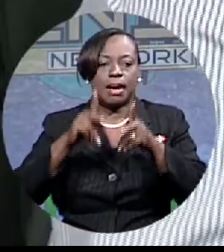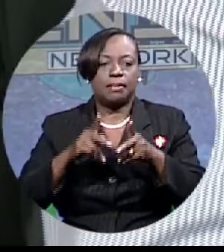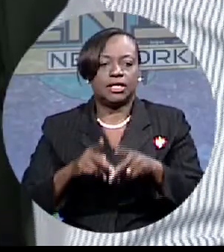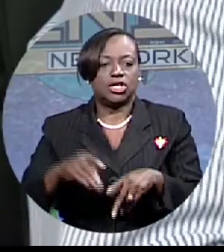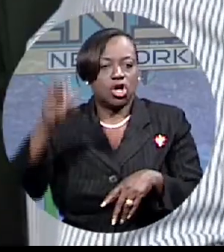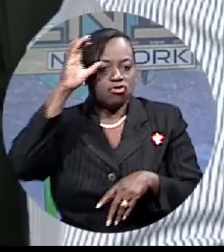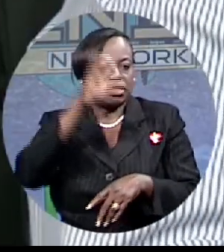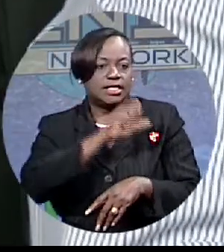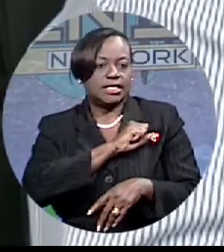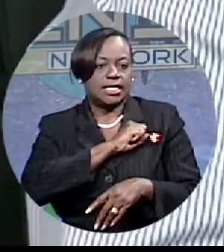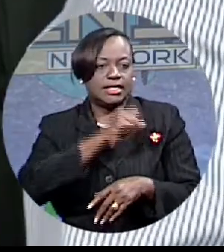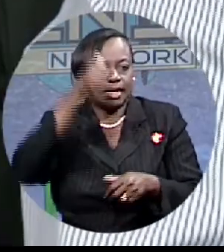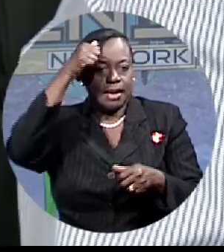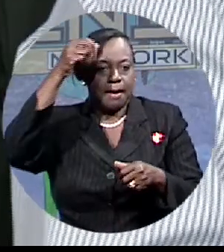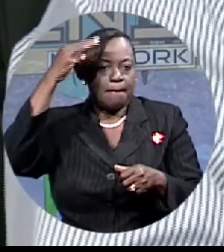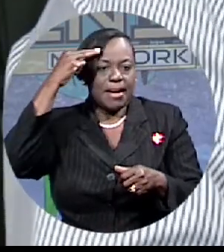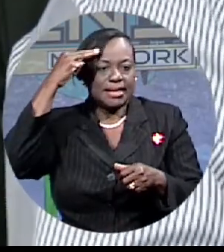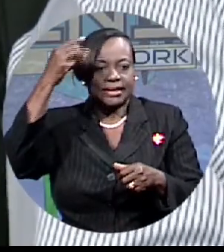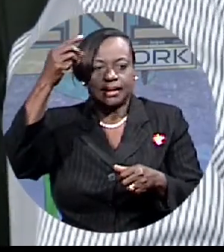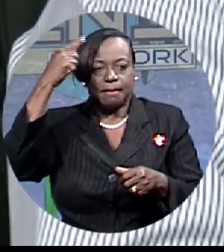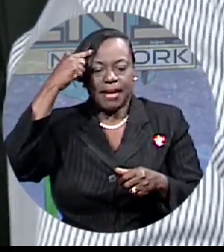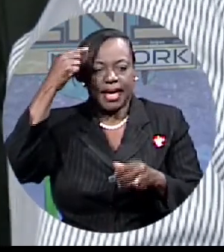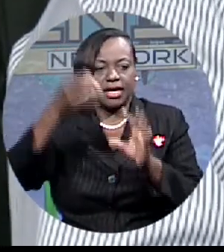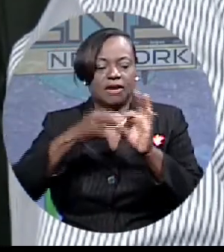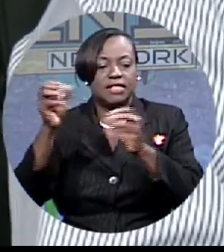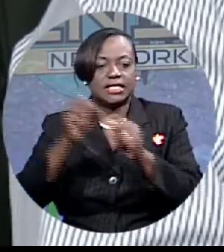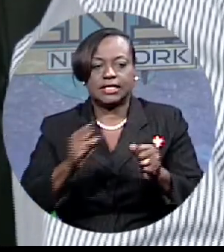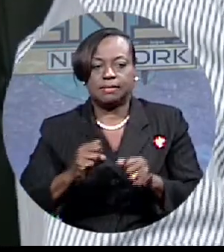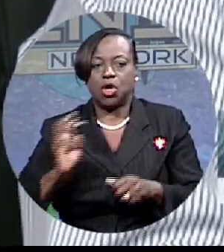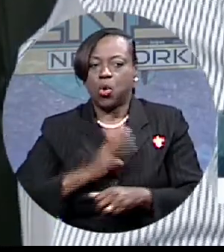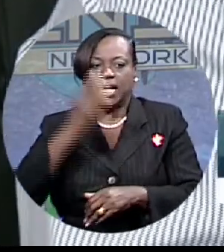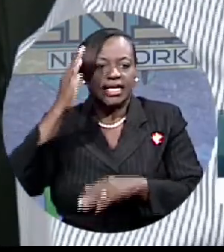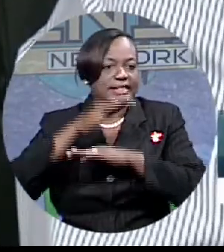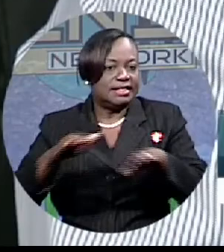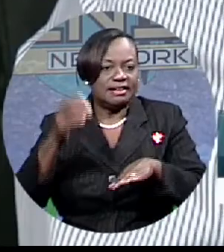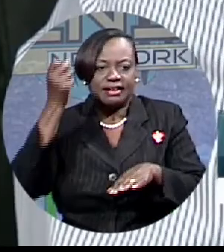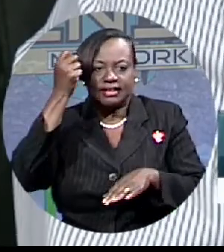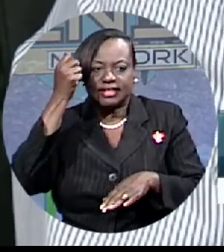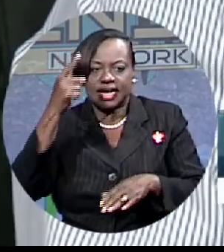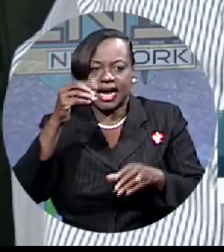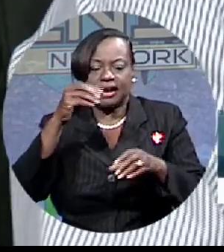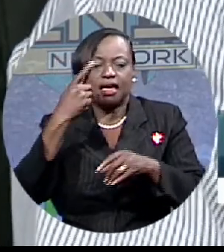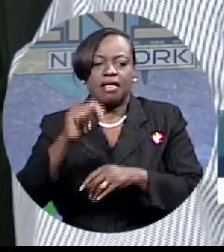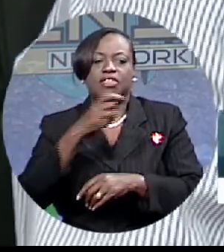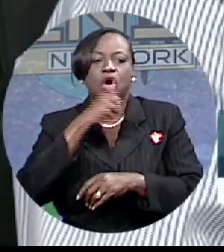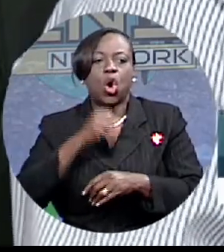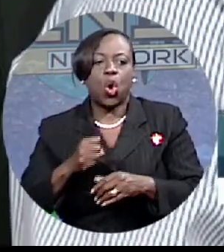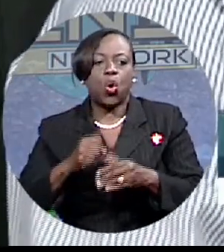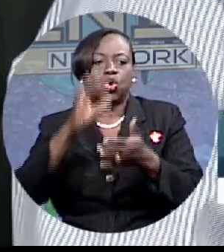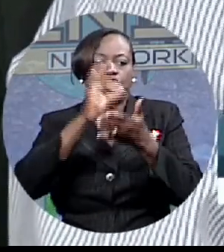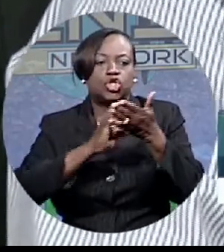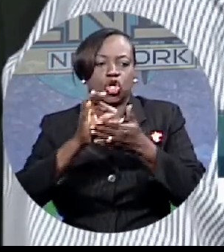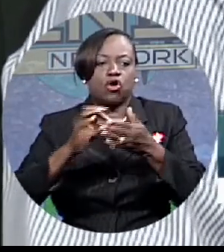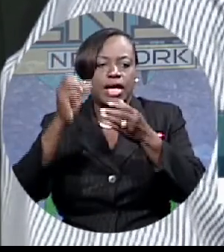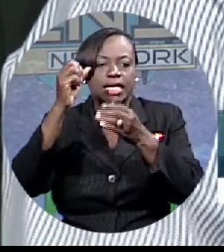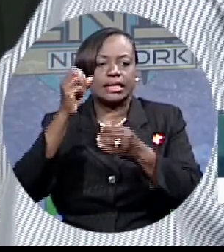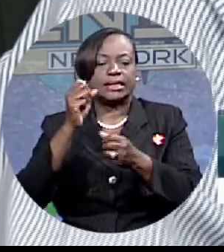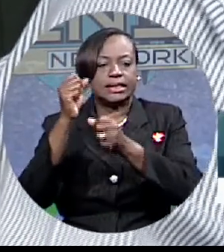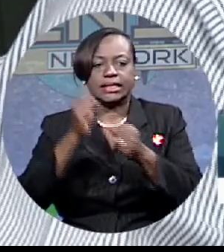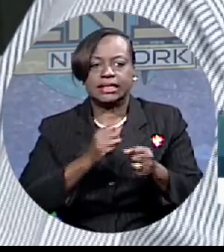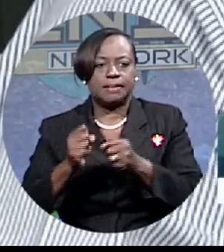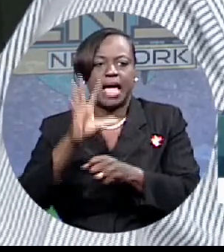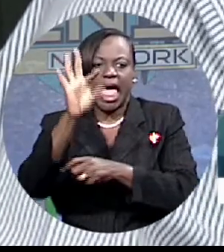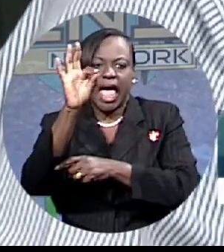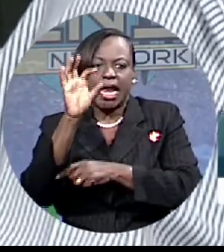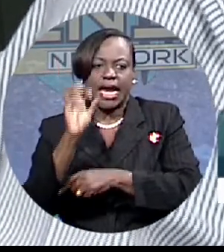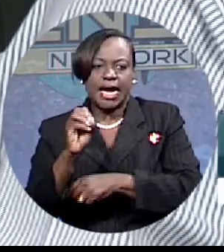system. We didn't understand the old scoring system. 90% of Junkanooers, if you were to bring them in this room,